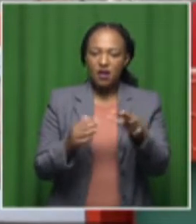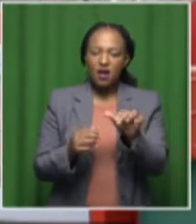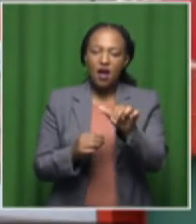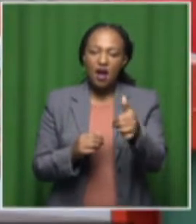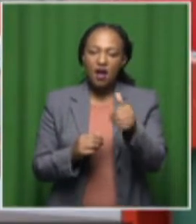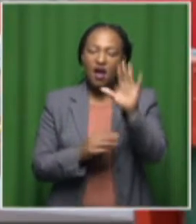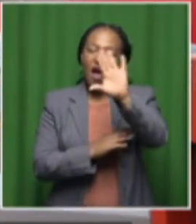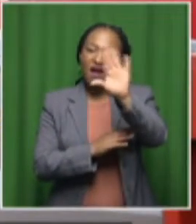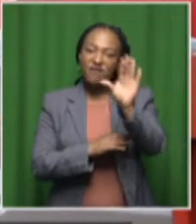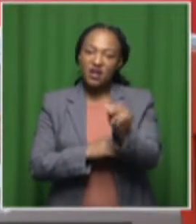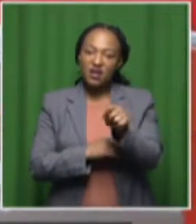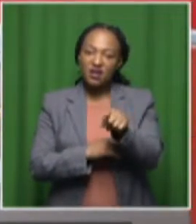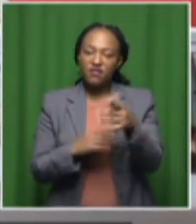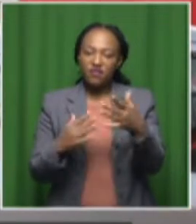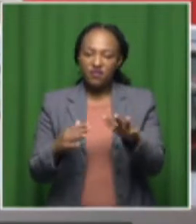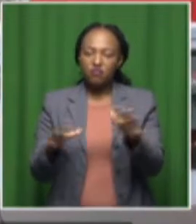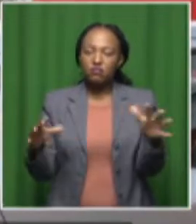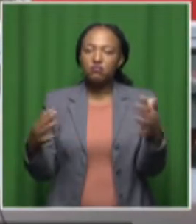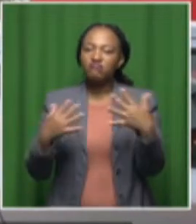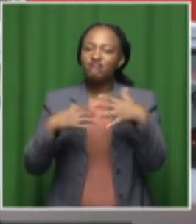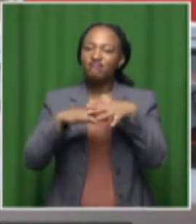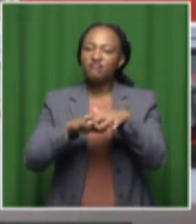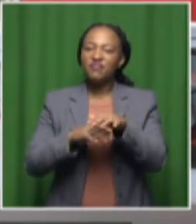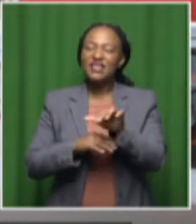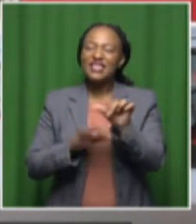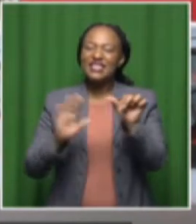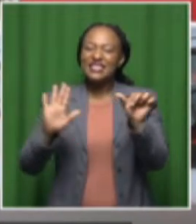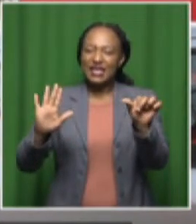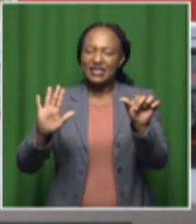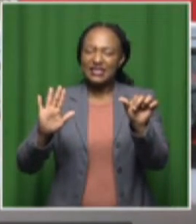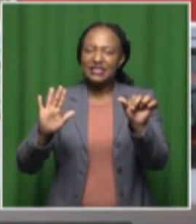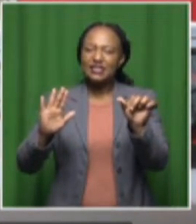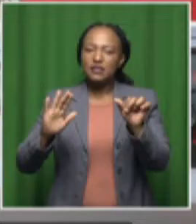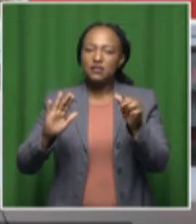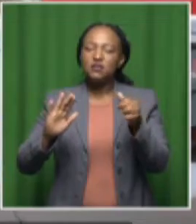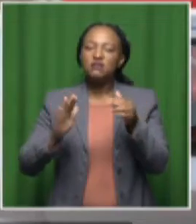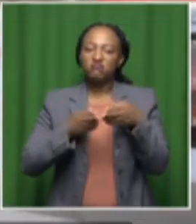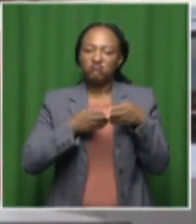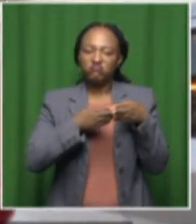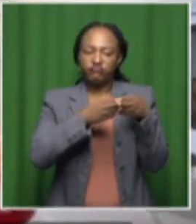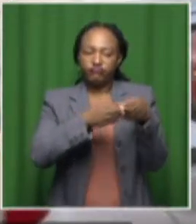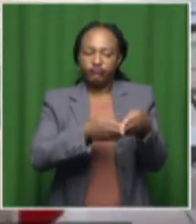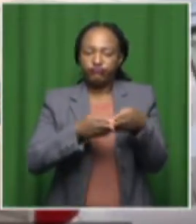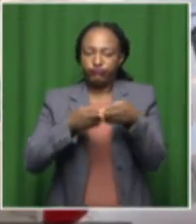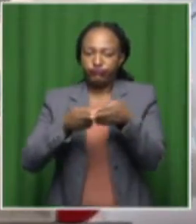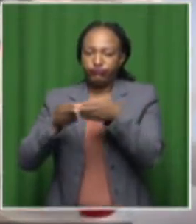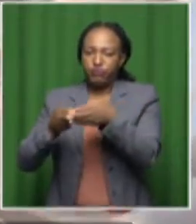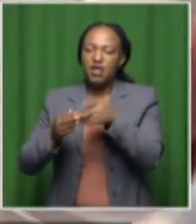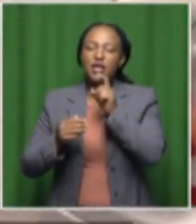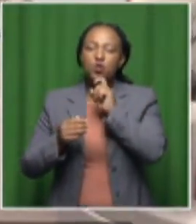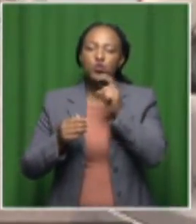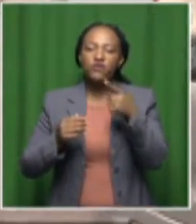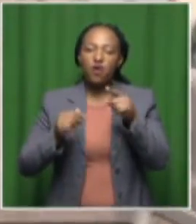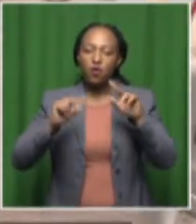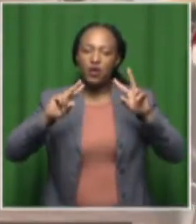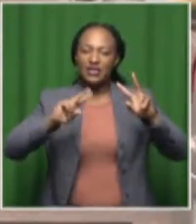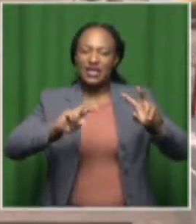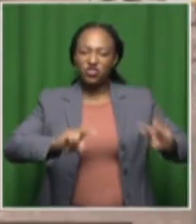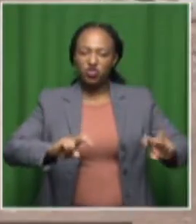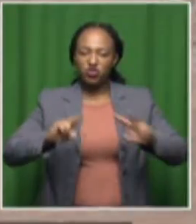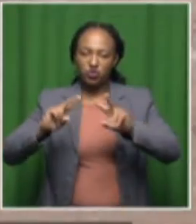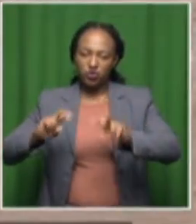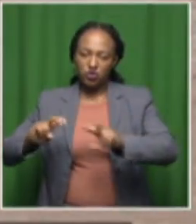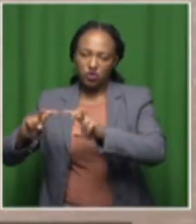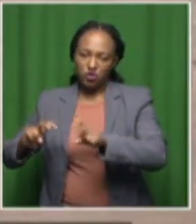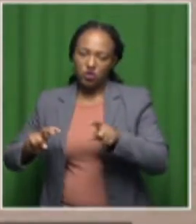these make up part of the 6 research as well as patrol vessels that form part of our fleet. Of course, let me